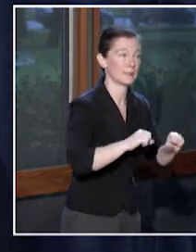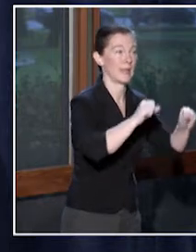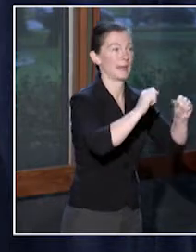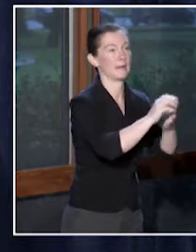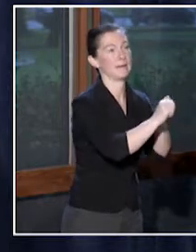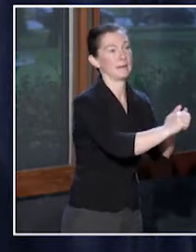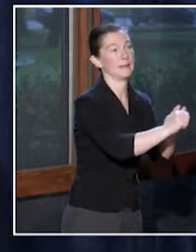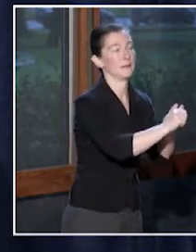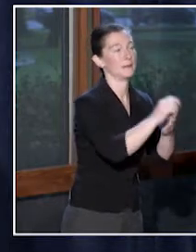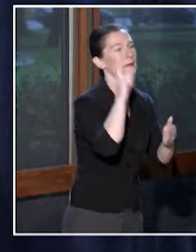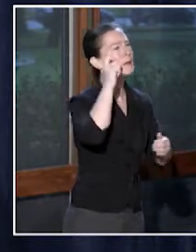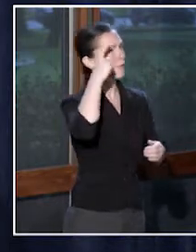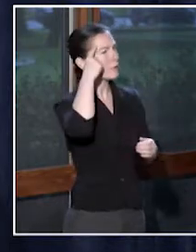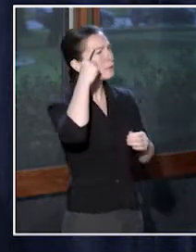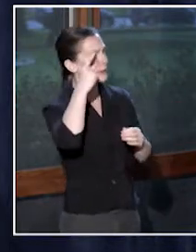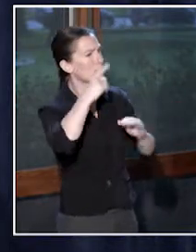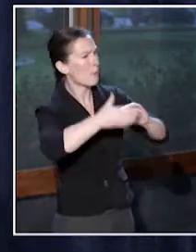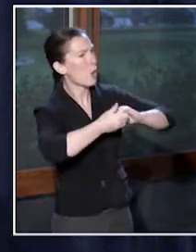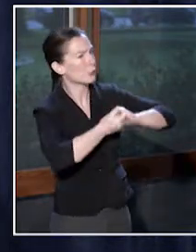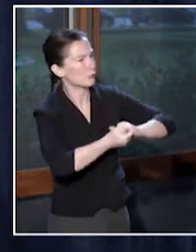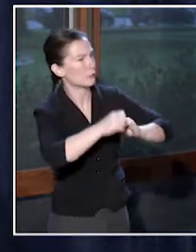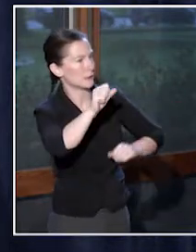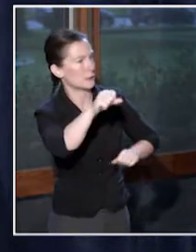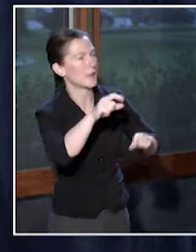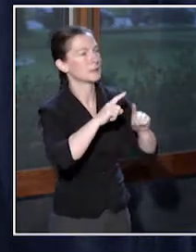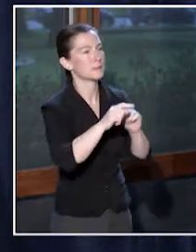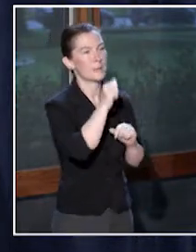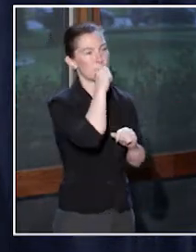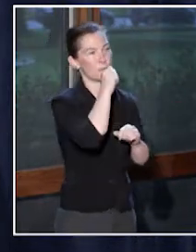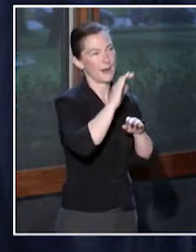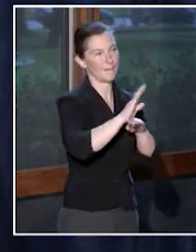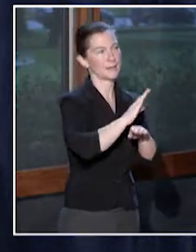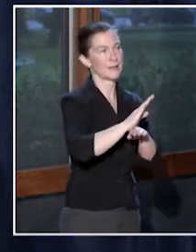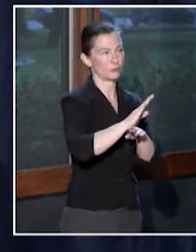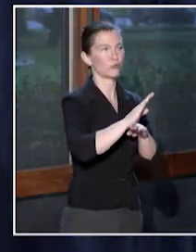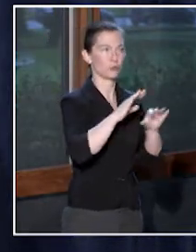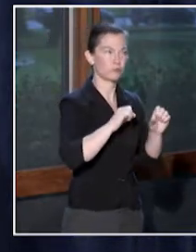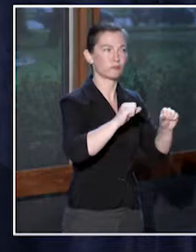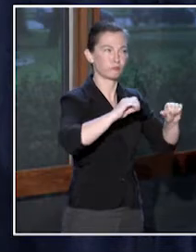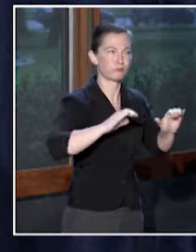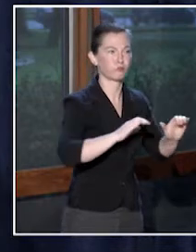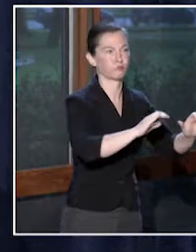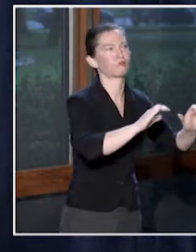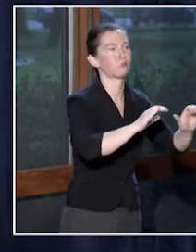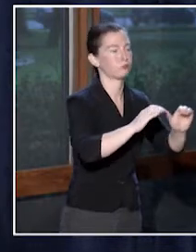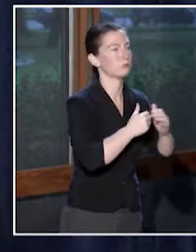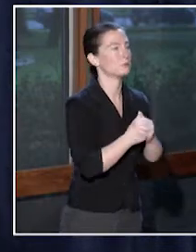as a key partner, but it's a private sector initiative. Thanks to a generous